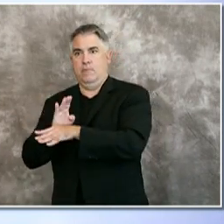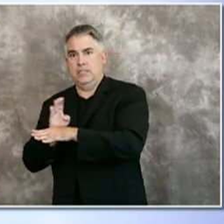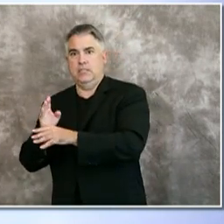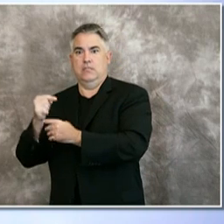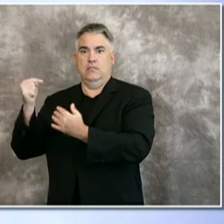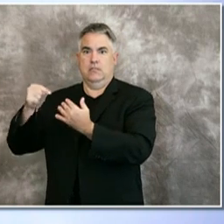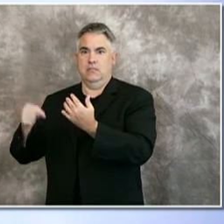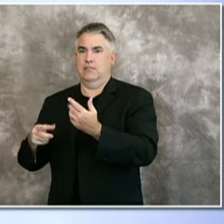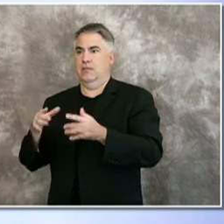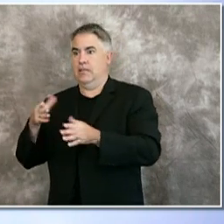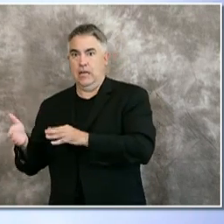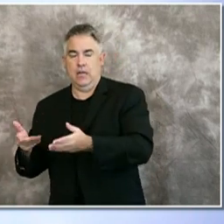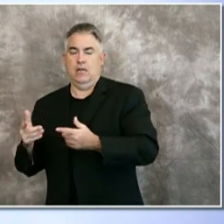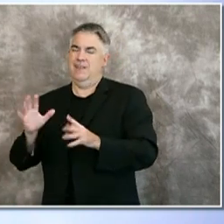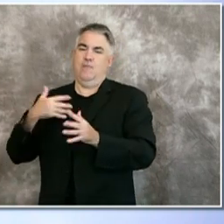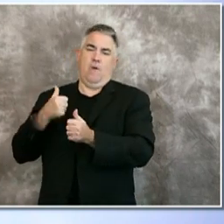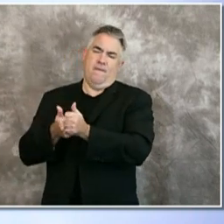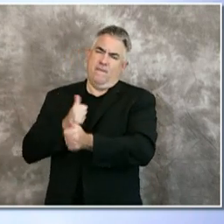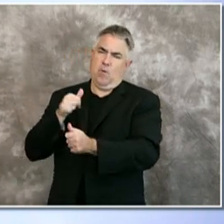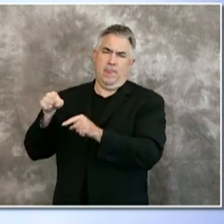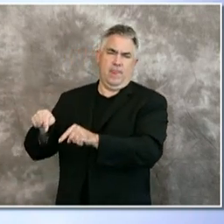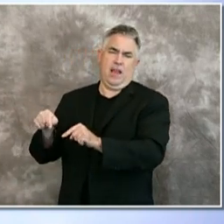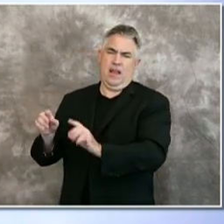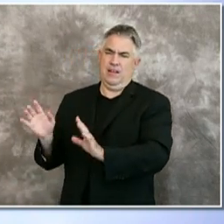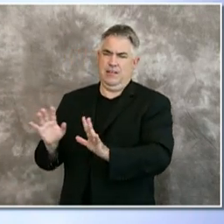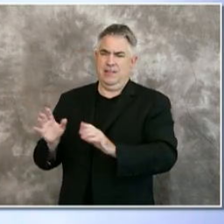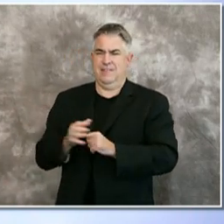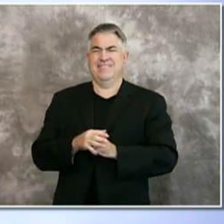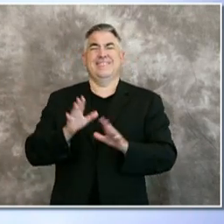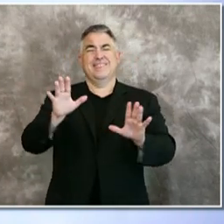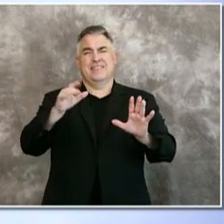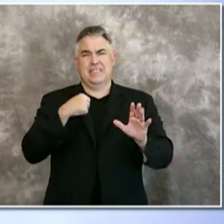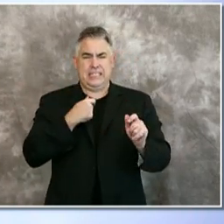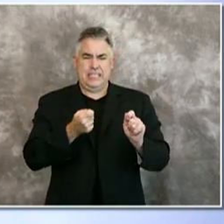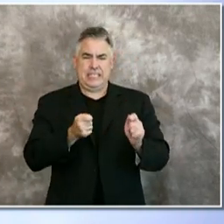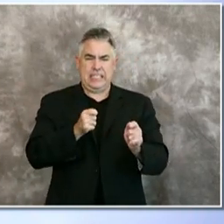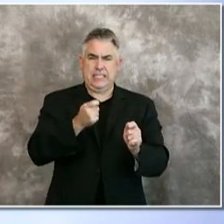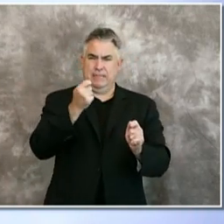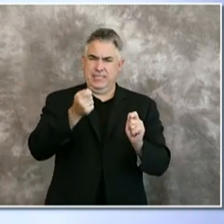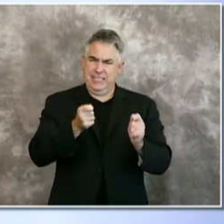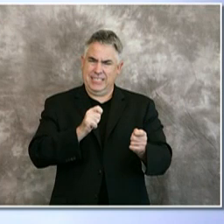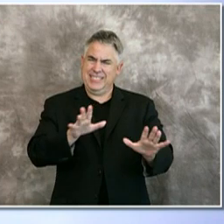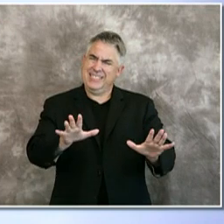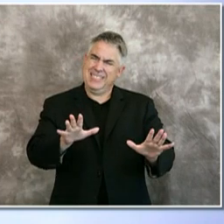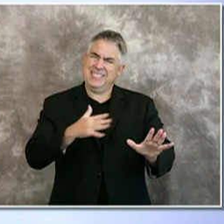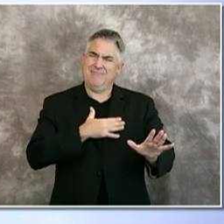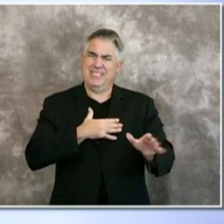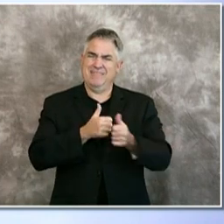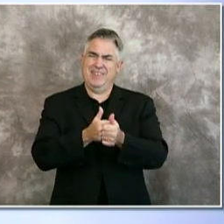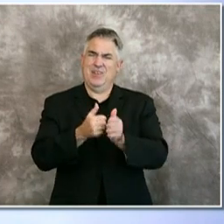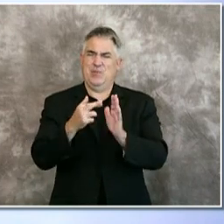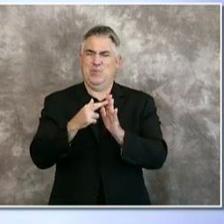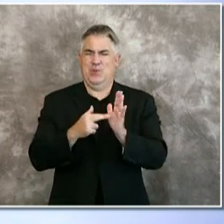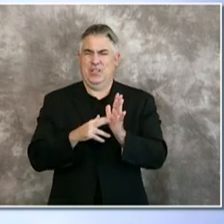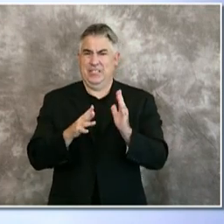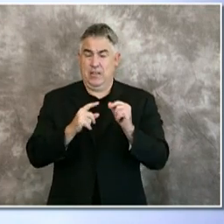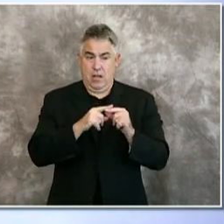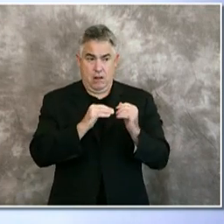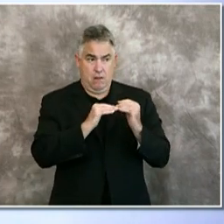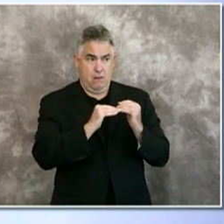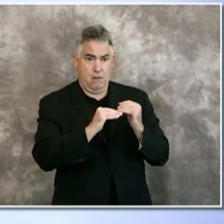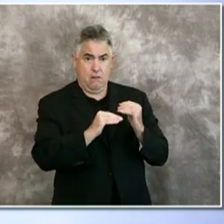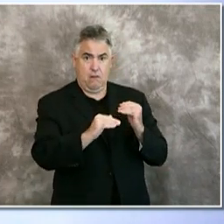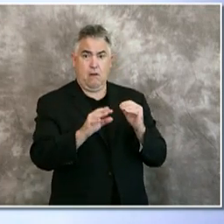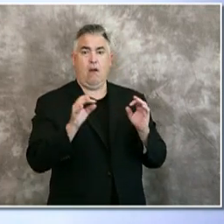having to dial back. But if we can make some modest adjustments now, get these numbers under control, then the hope is that we can resume